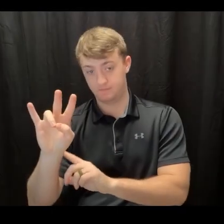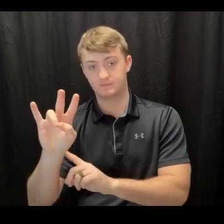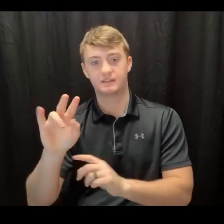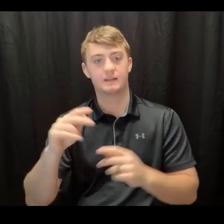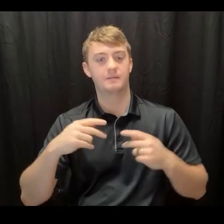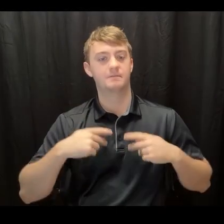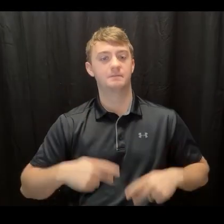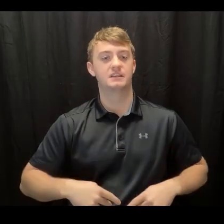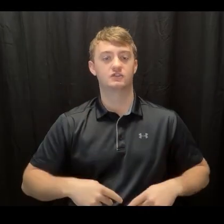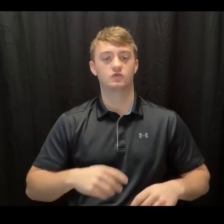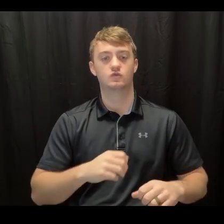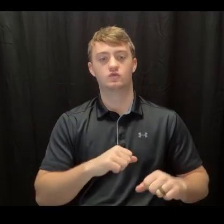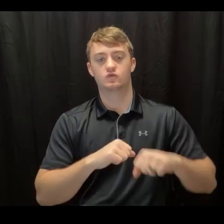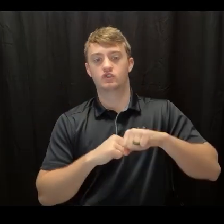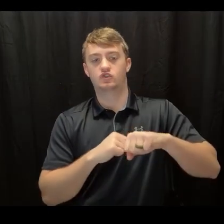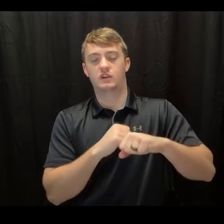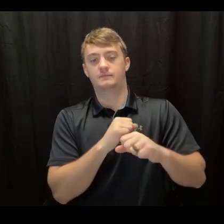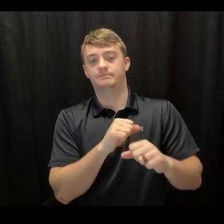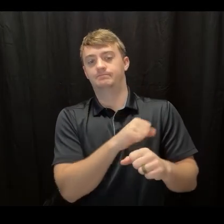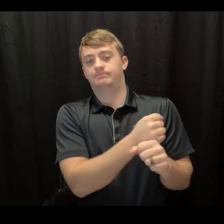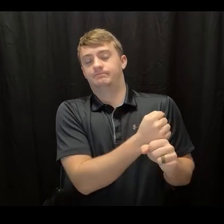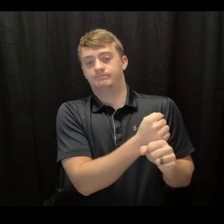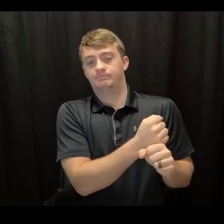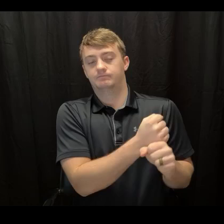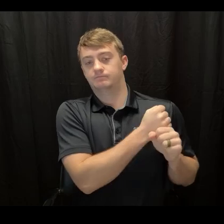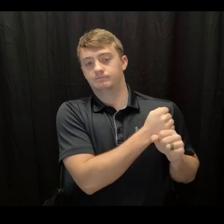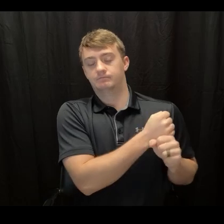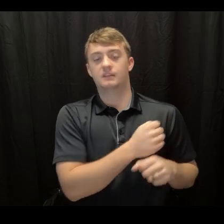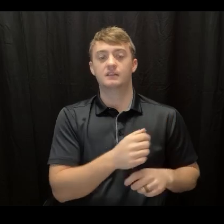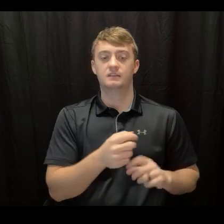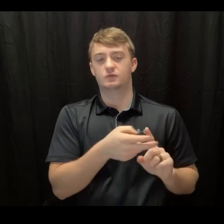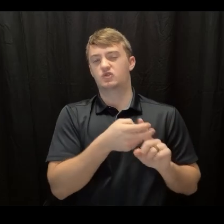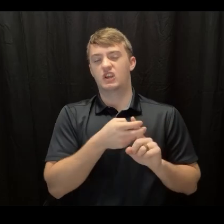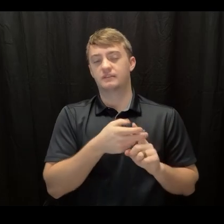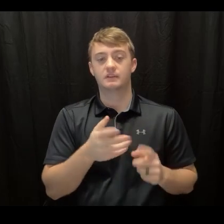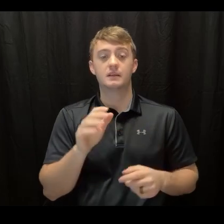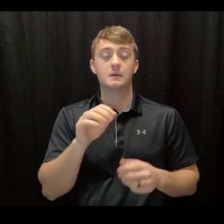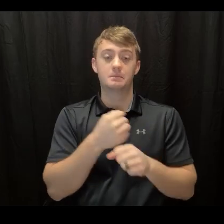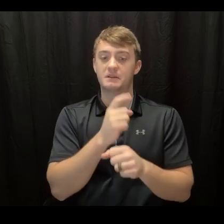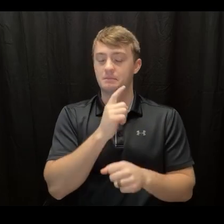SSP7 is physical restraint. Please just make sure when you are